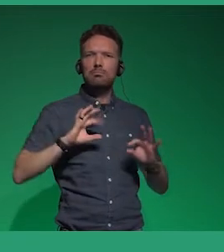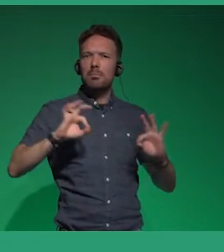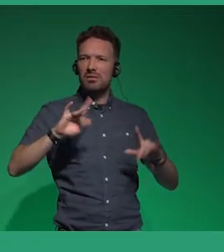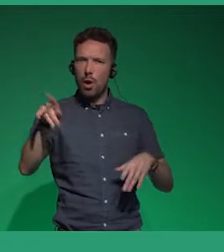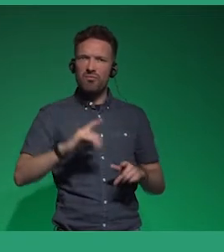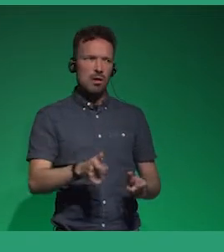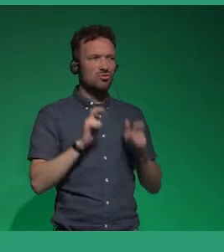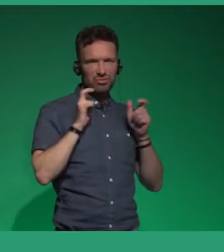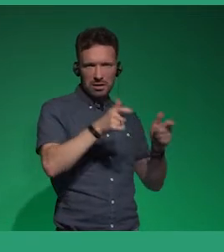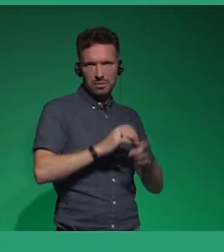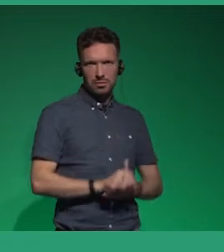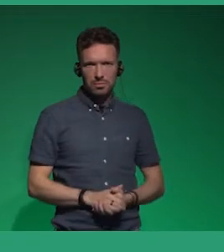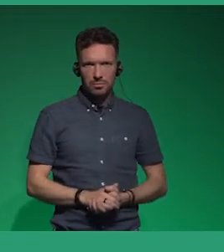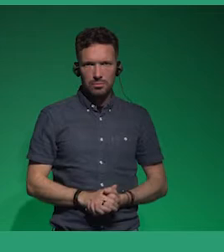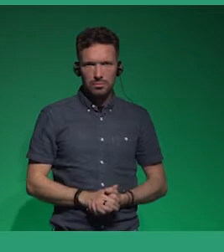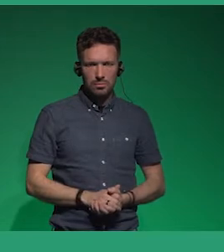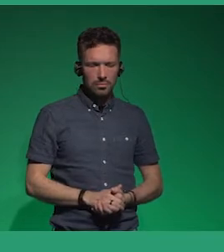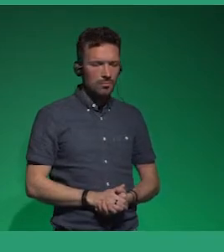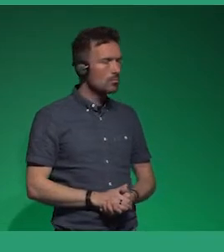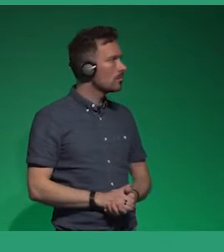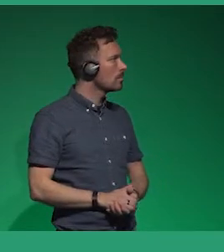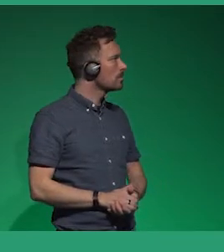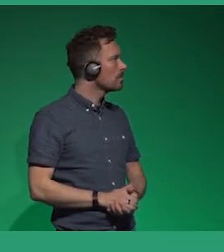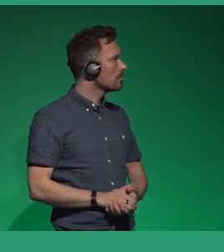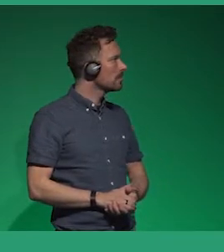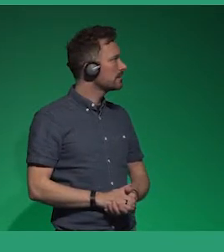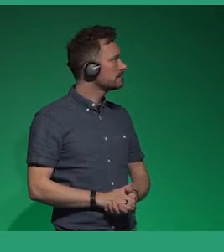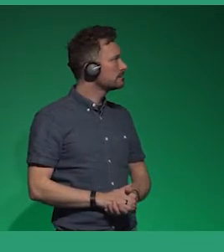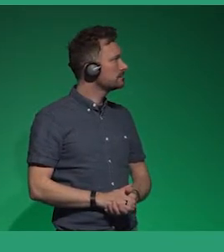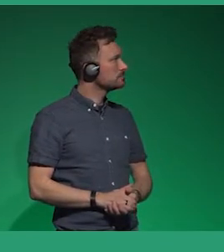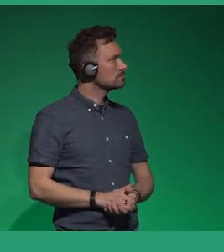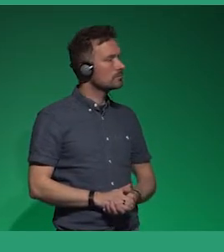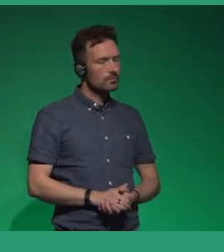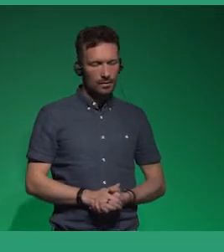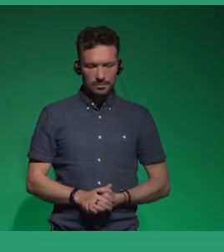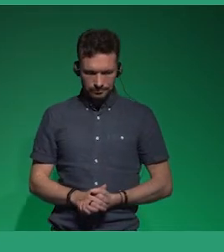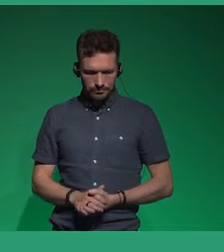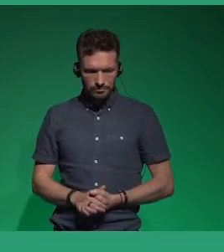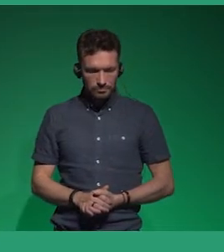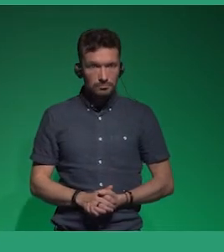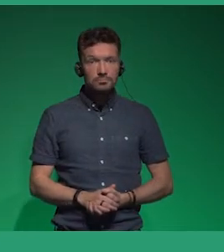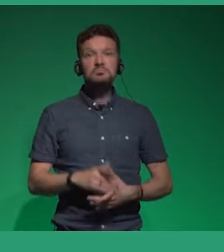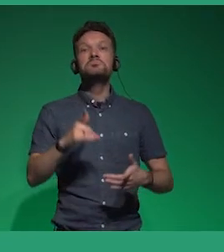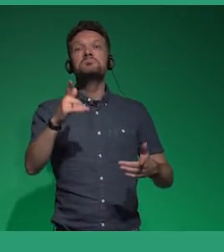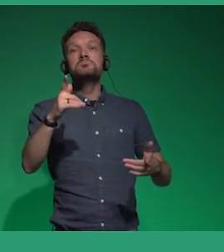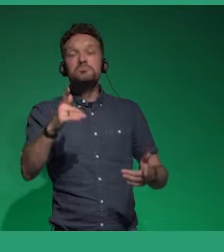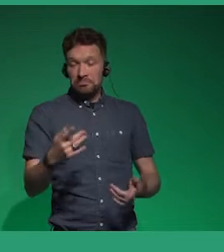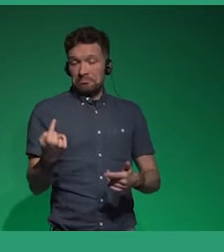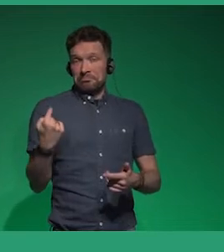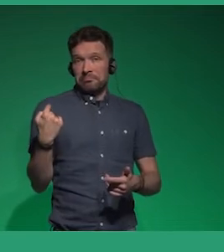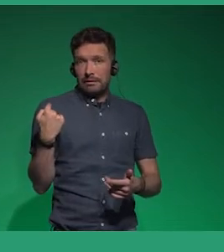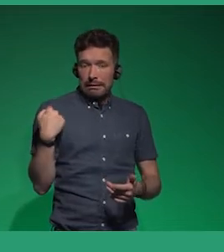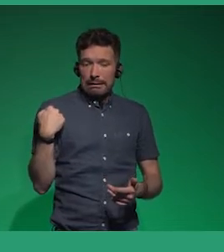So based on the knowledge that we have gained so far, and also realizing that just planting trees is